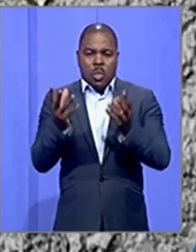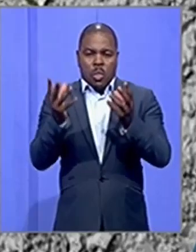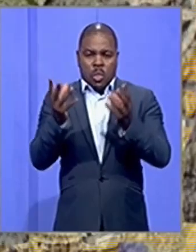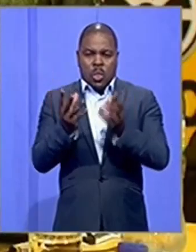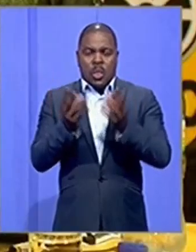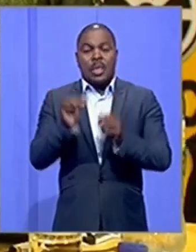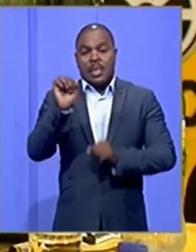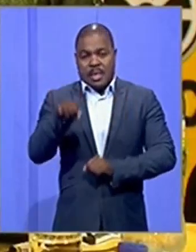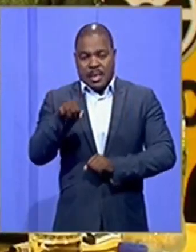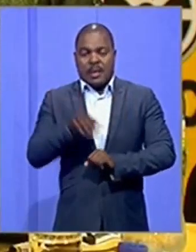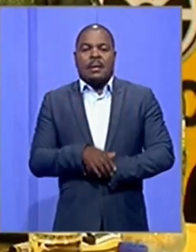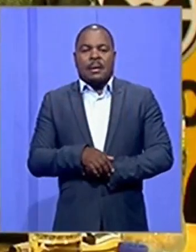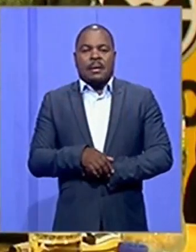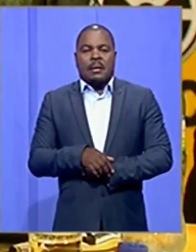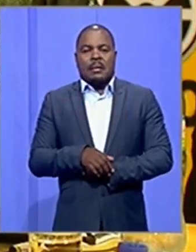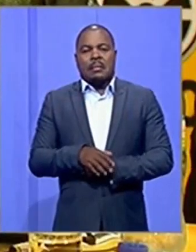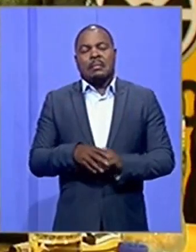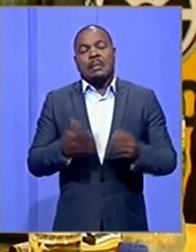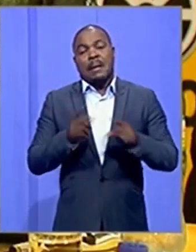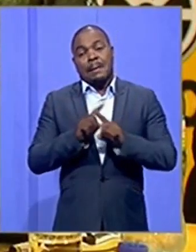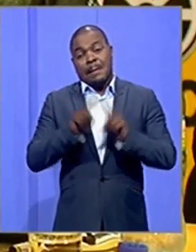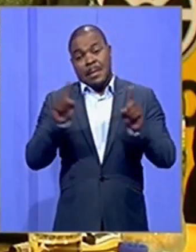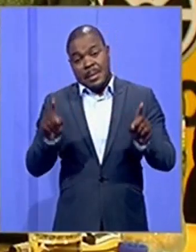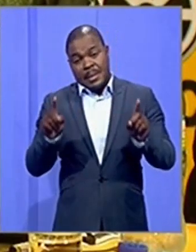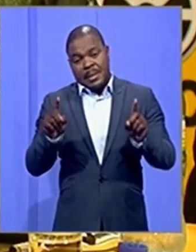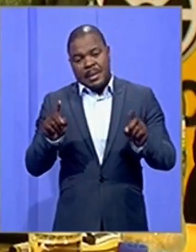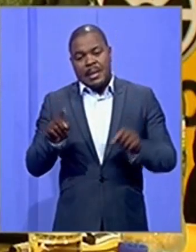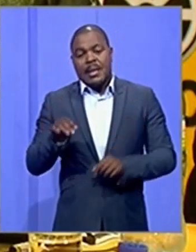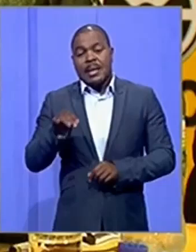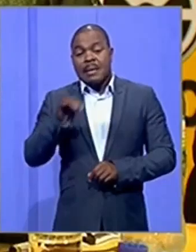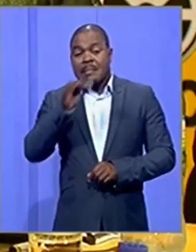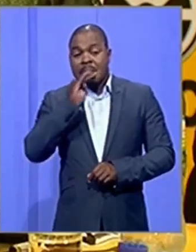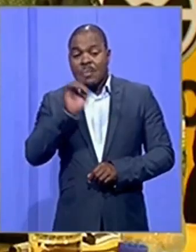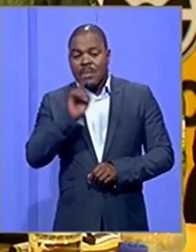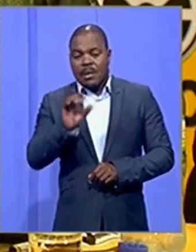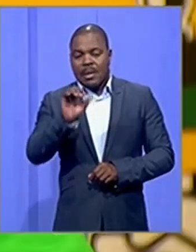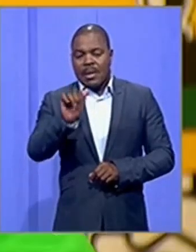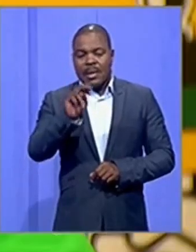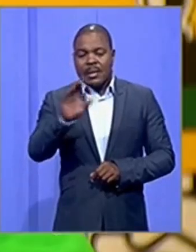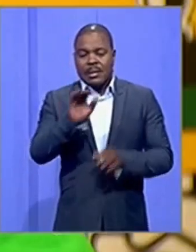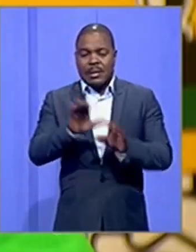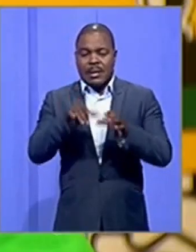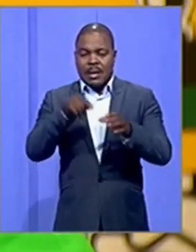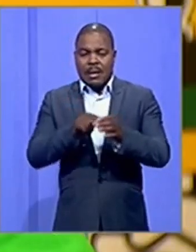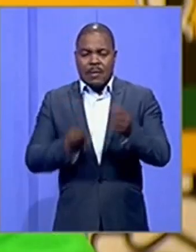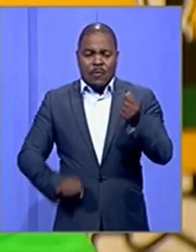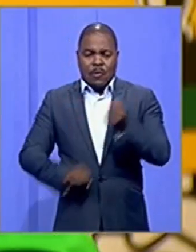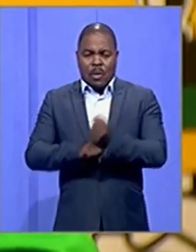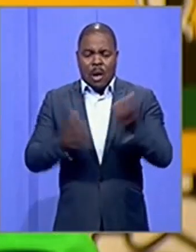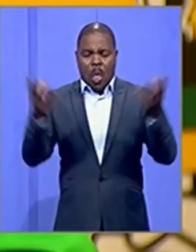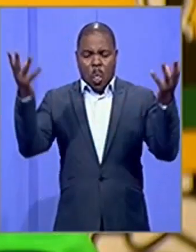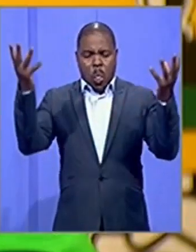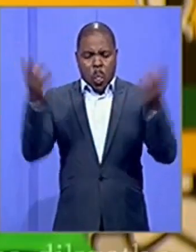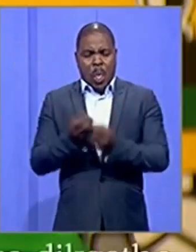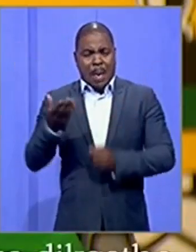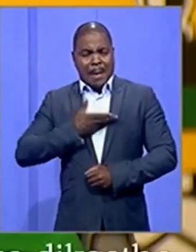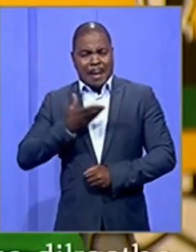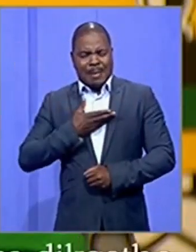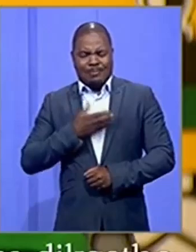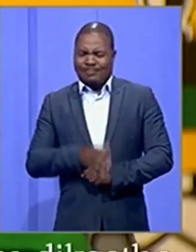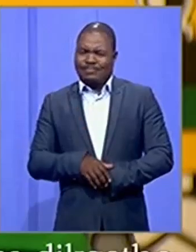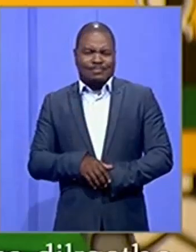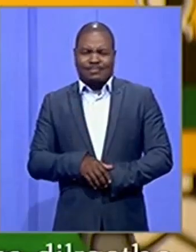ivotela ka dikgetho empa sena se bolele gore ANC tla lahlehelwa ke tshehetso e matla e kana gore